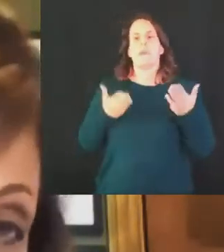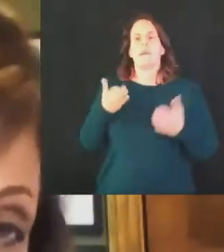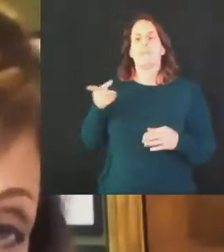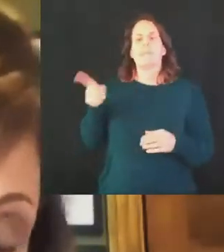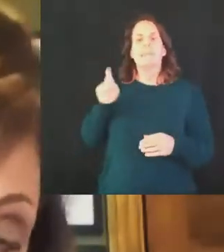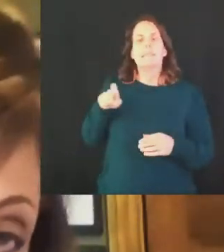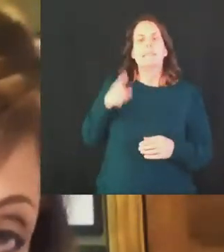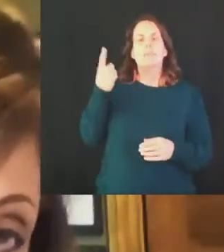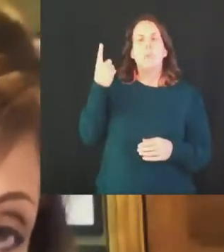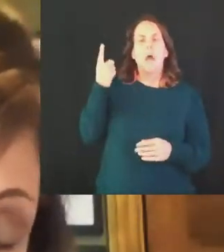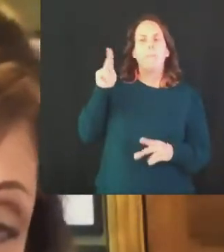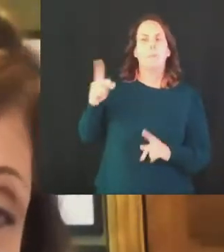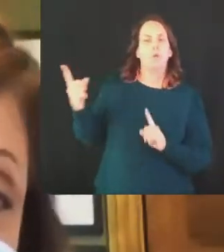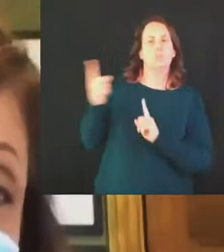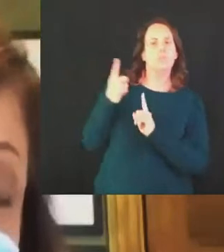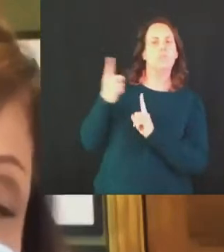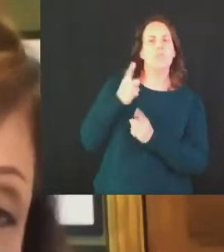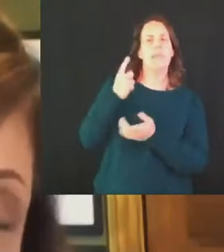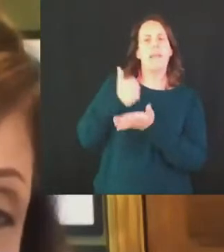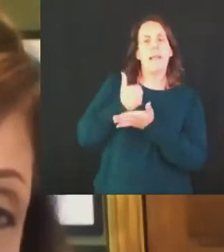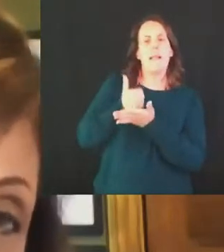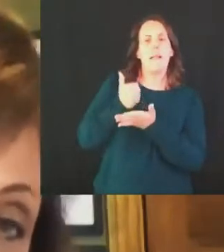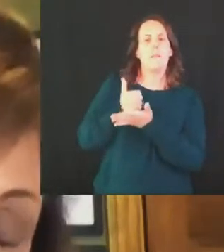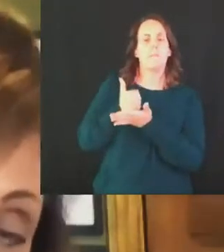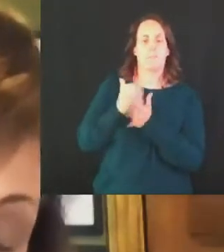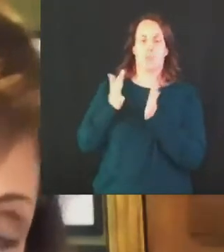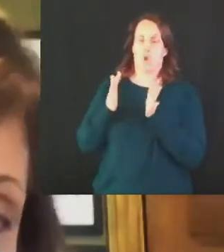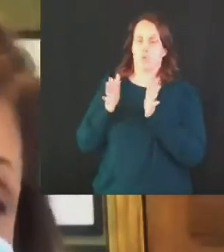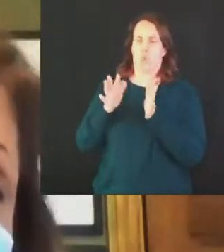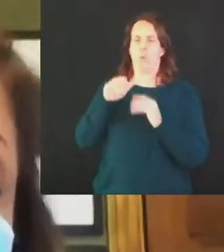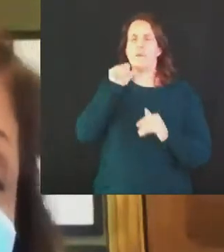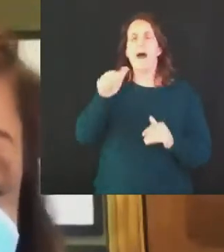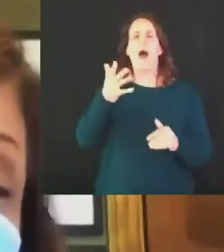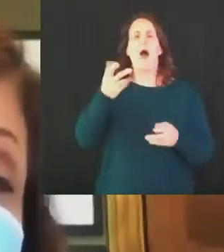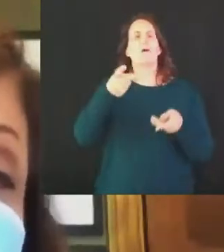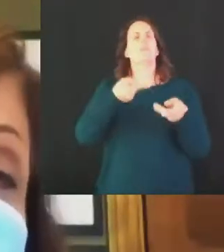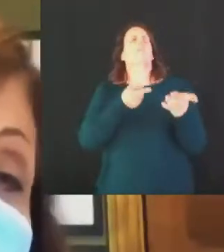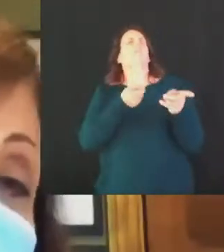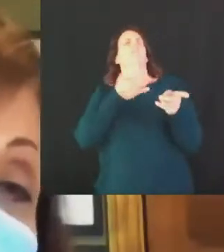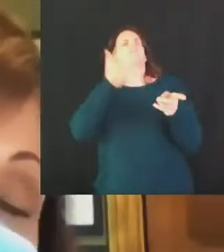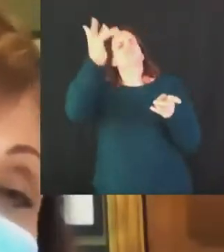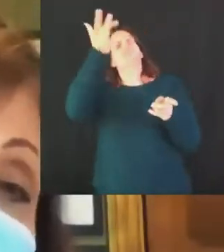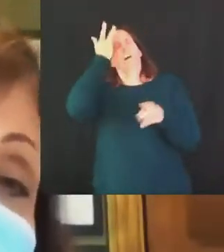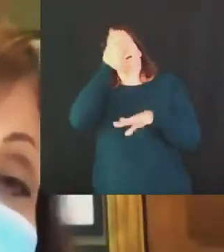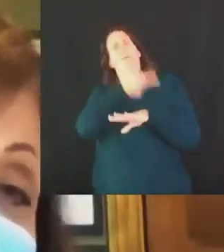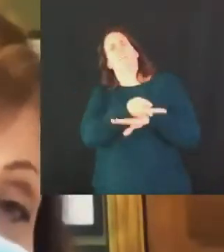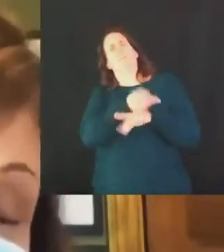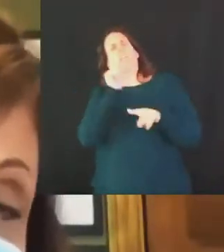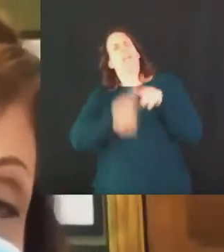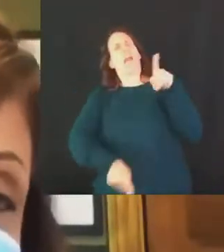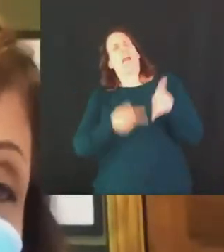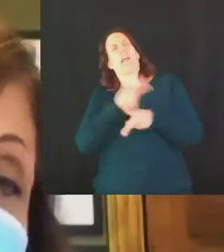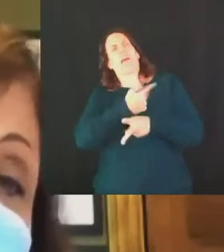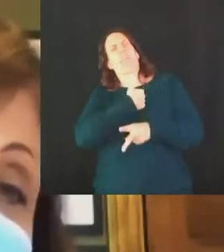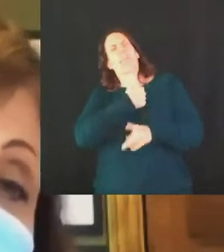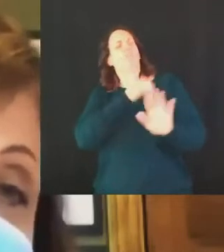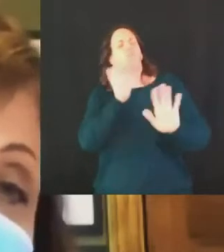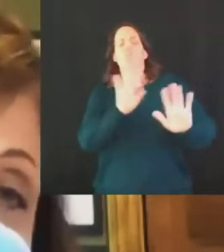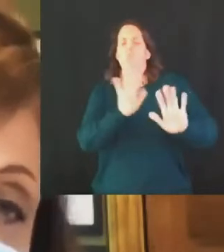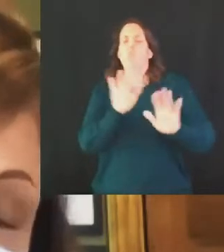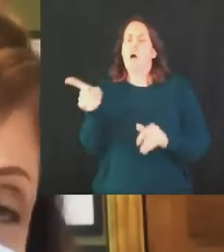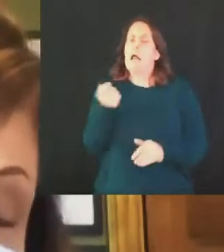need additional IV medications or other types of medications to ensure they are healthy enough to